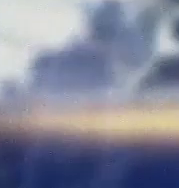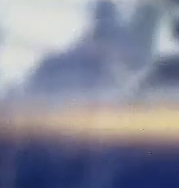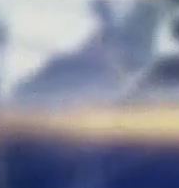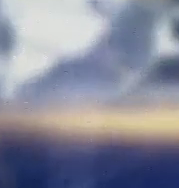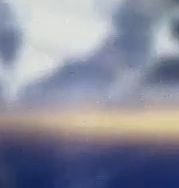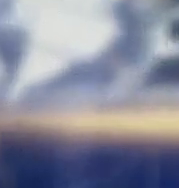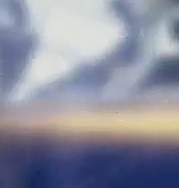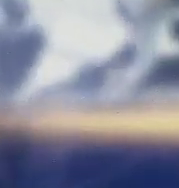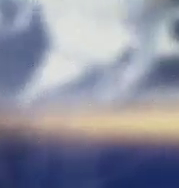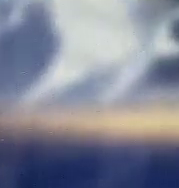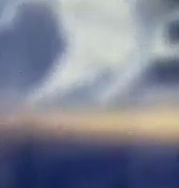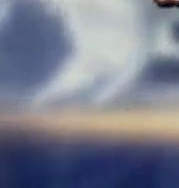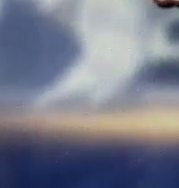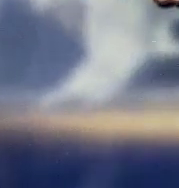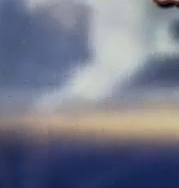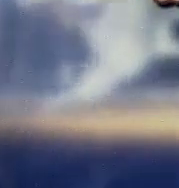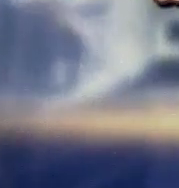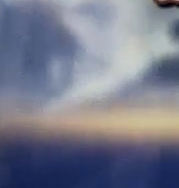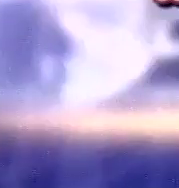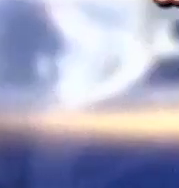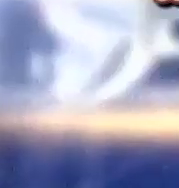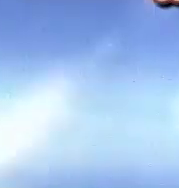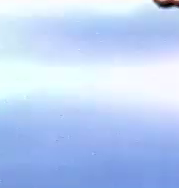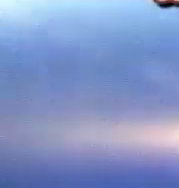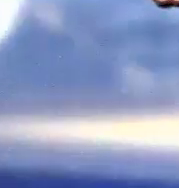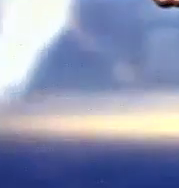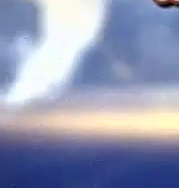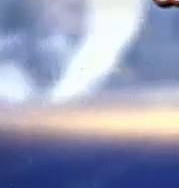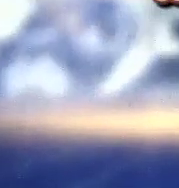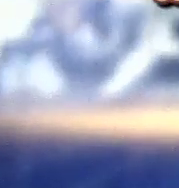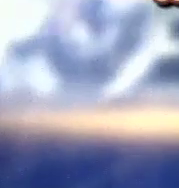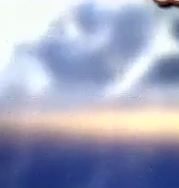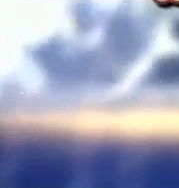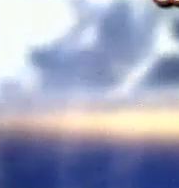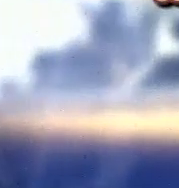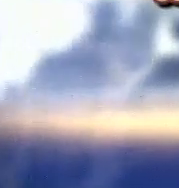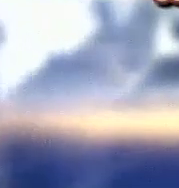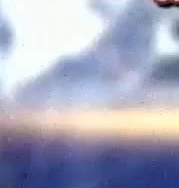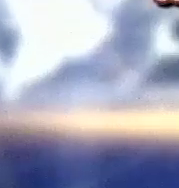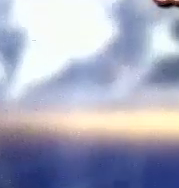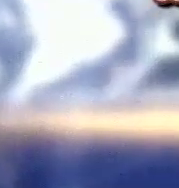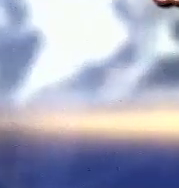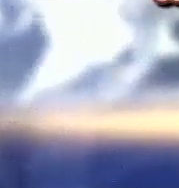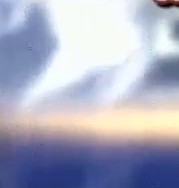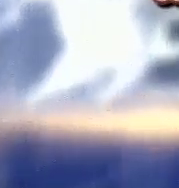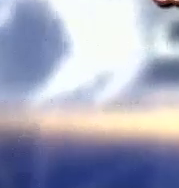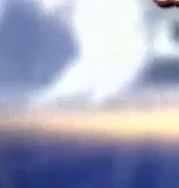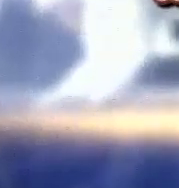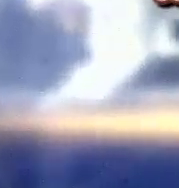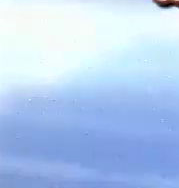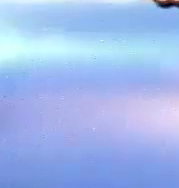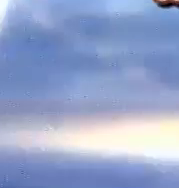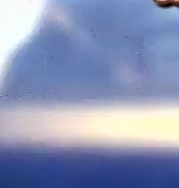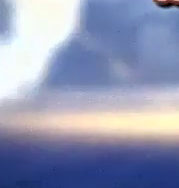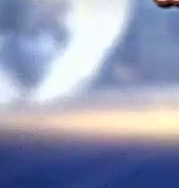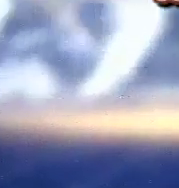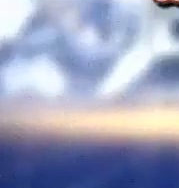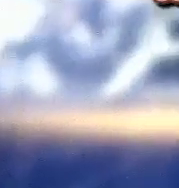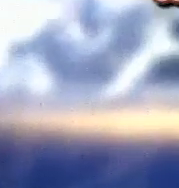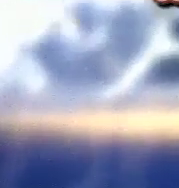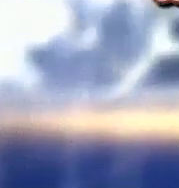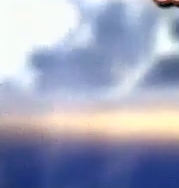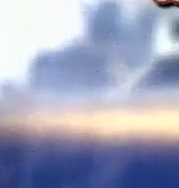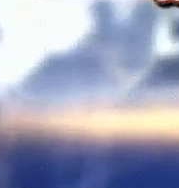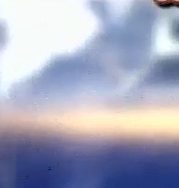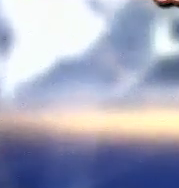reporting that housing developer Arawak Homes has won a court of appeal ruling that will award the company $1.1 million. The case states that